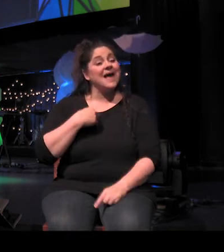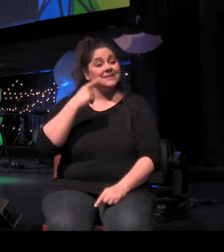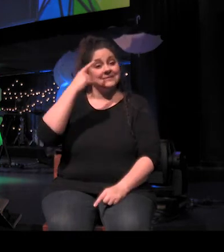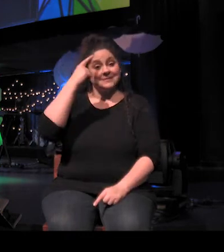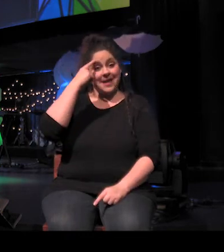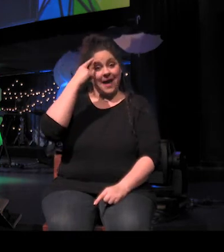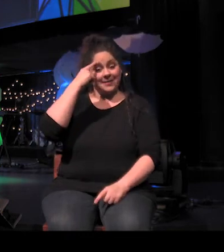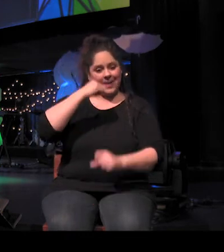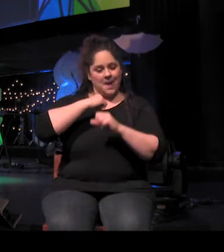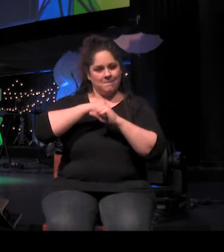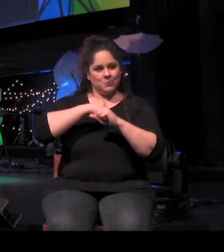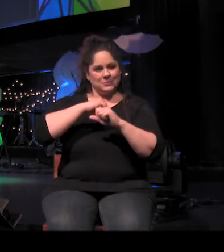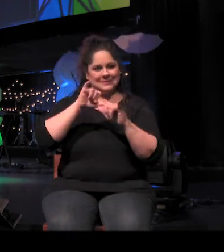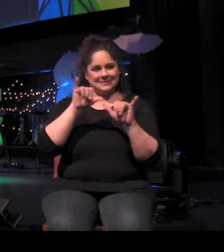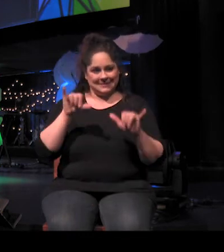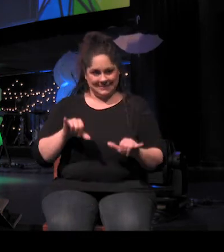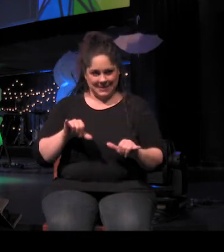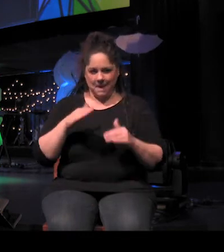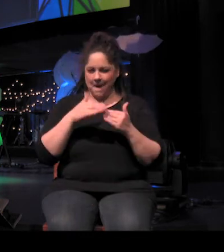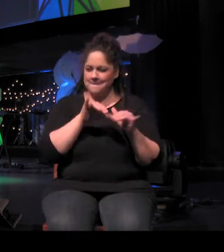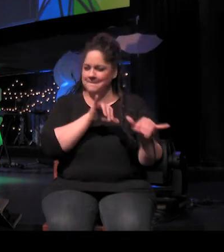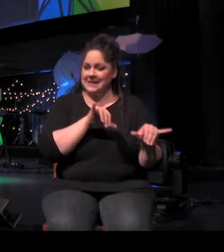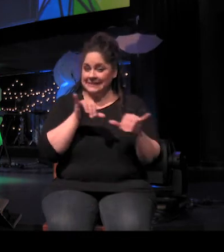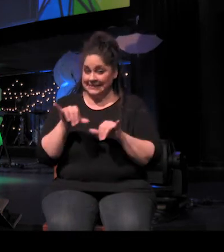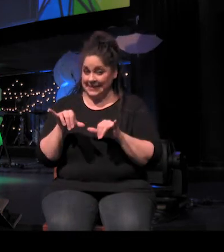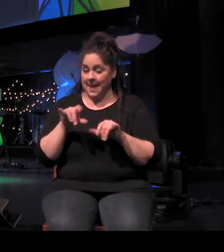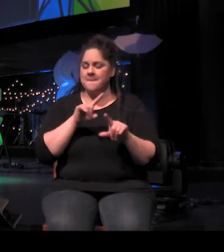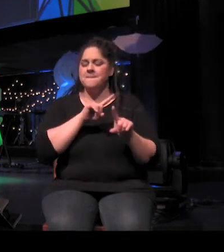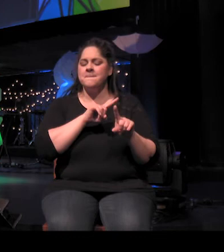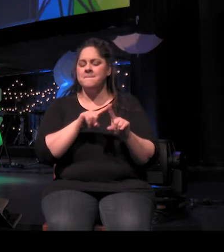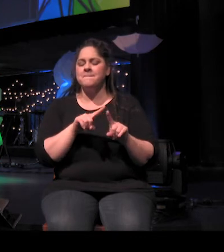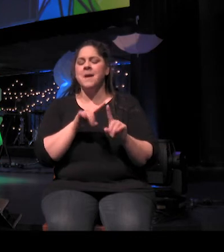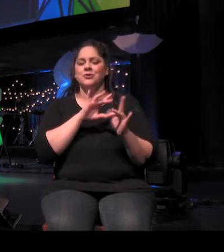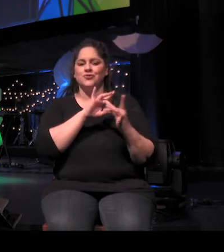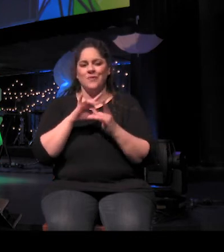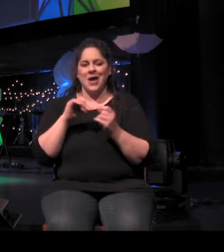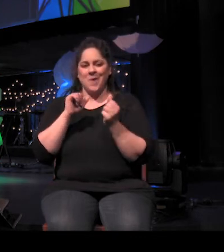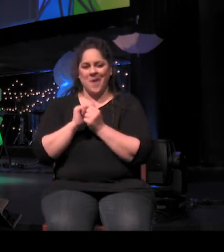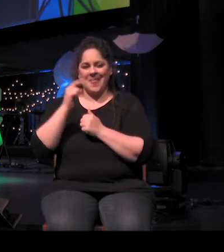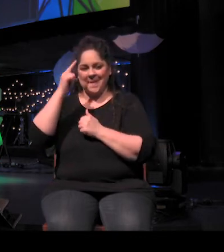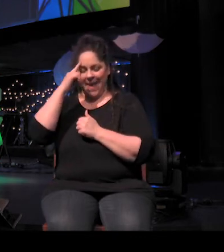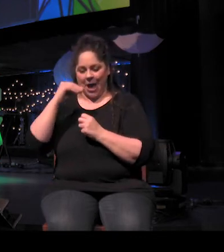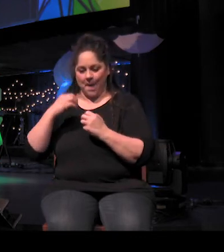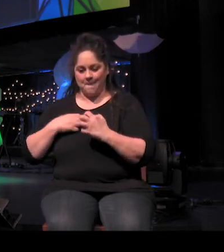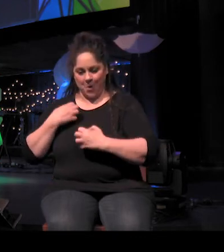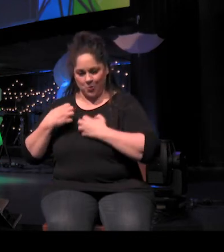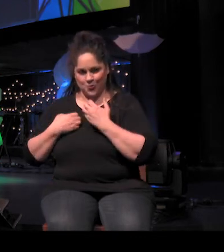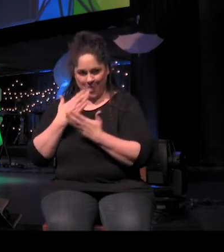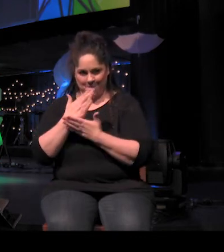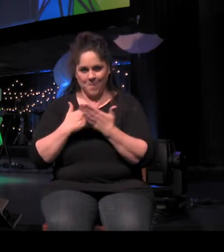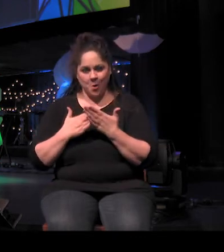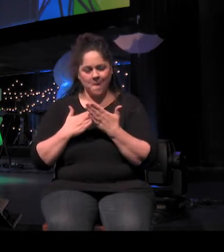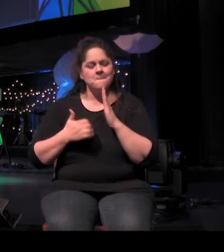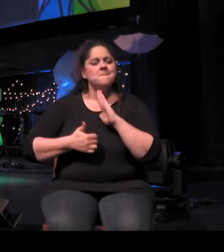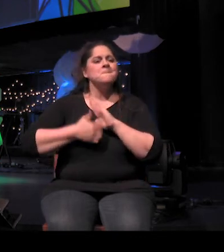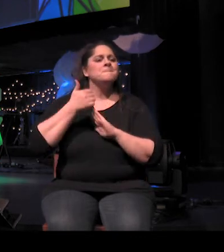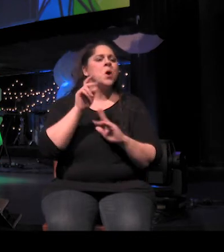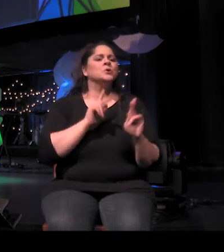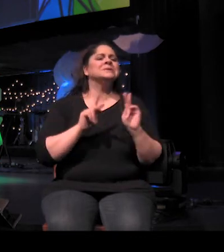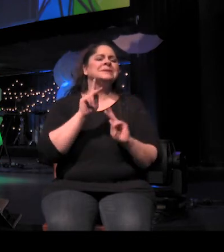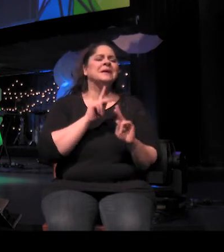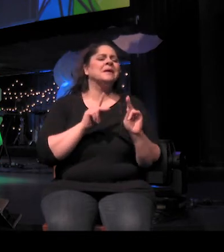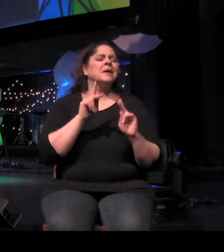system, and it's a similar process, but it has to do with our mental and emotional well-being. Most people are generally not good